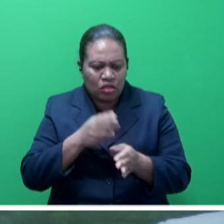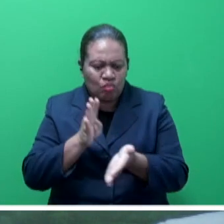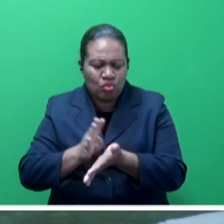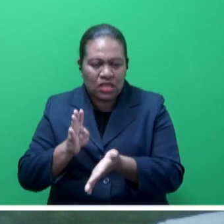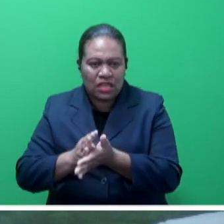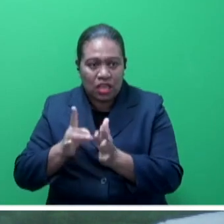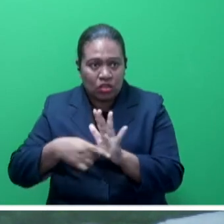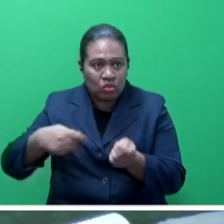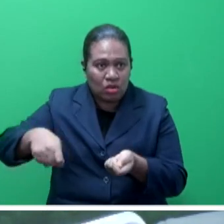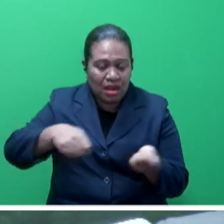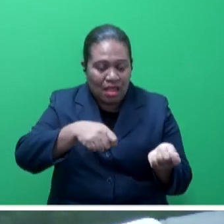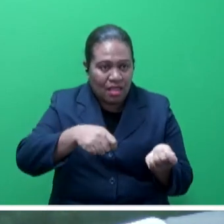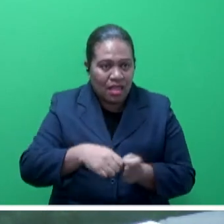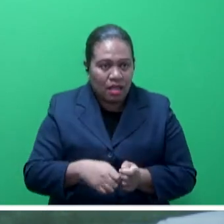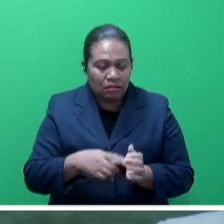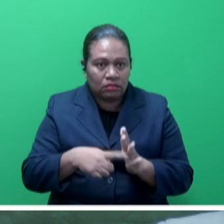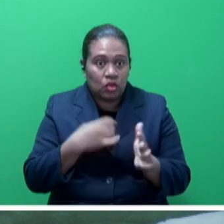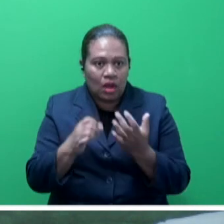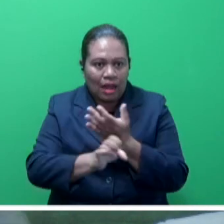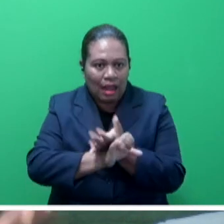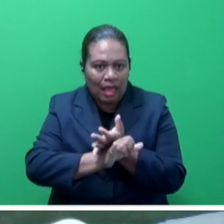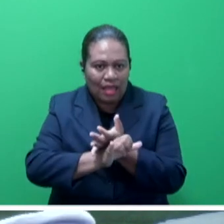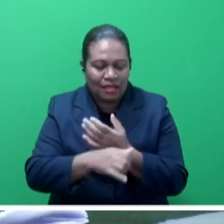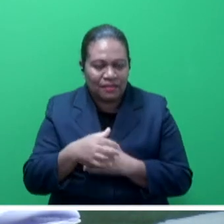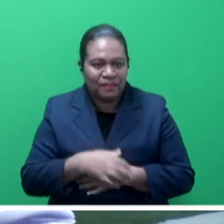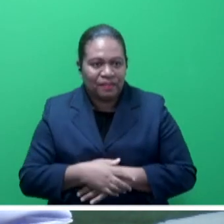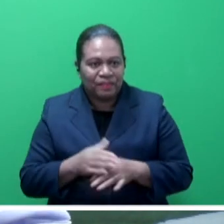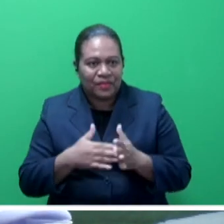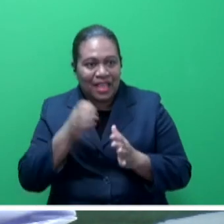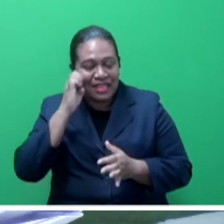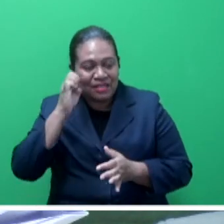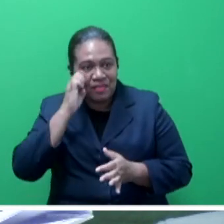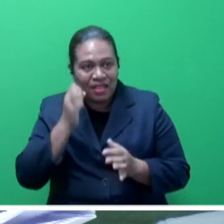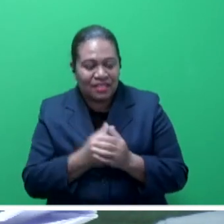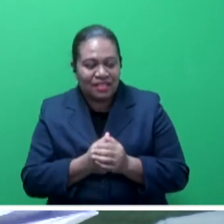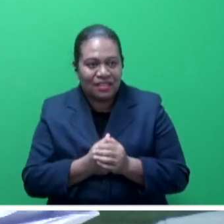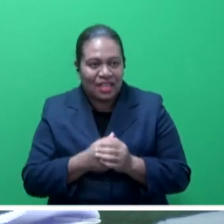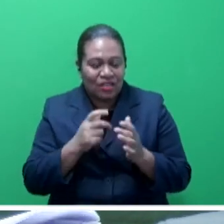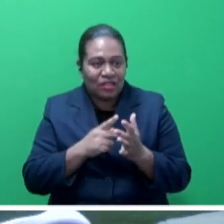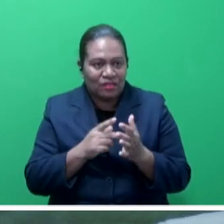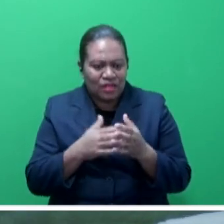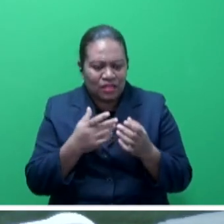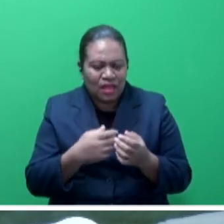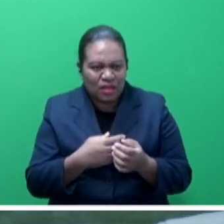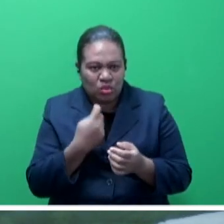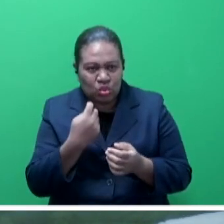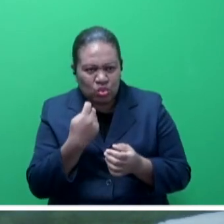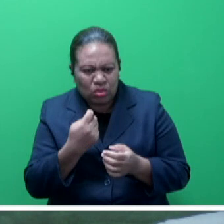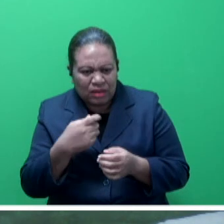July has exceeded our early expectations, and visitor arrivals are expected to surpass our current projections much sooner than